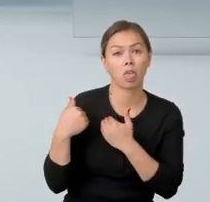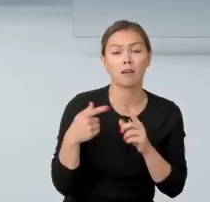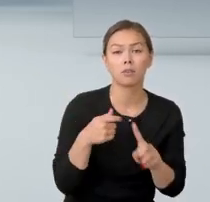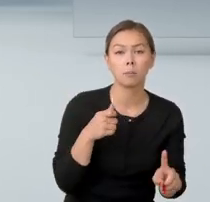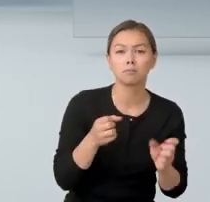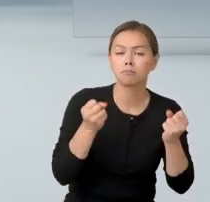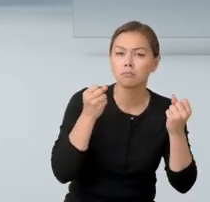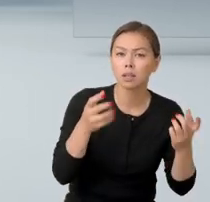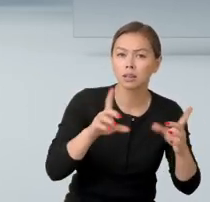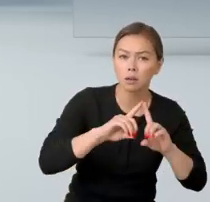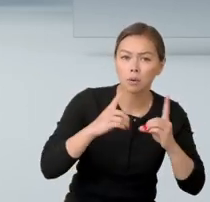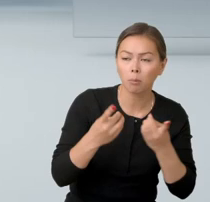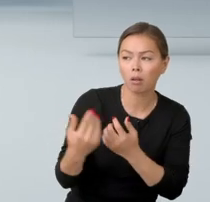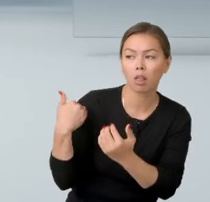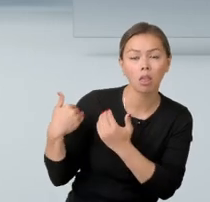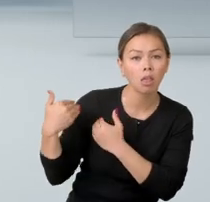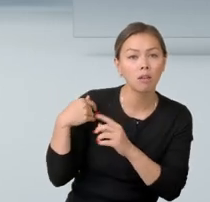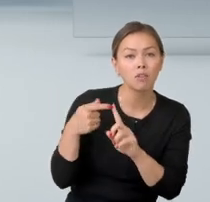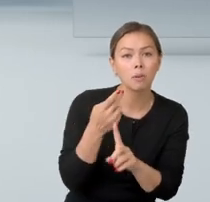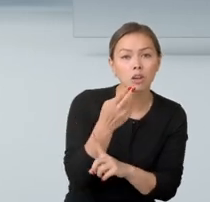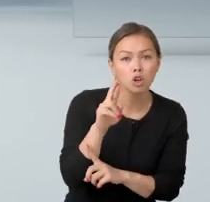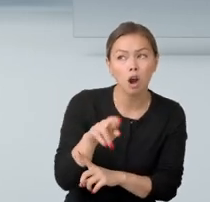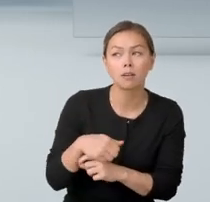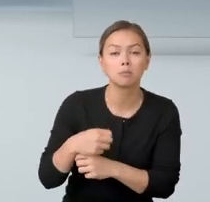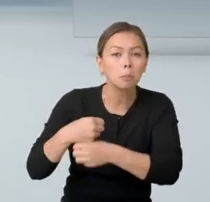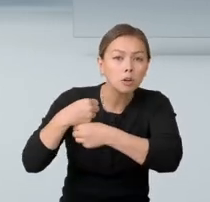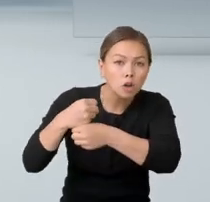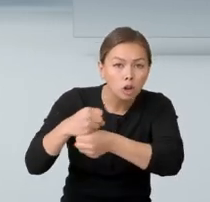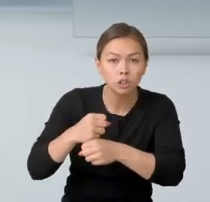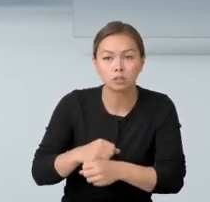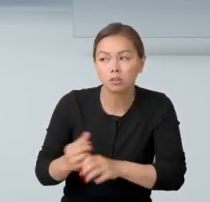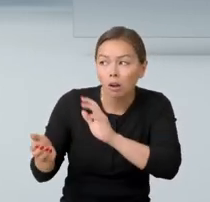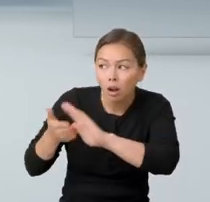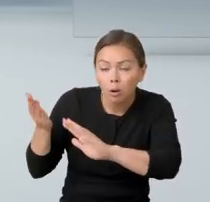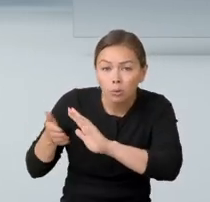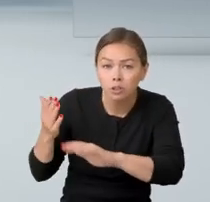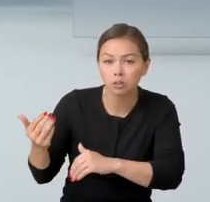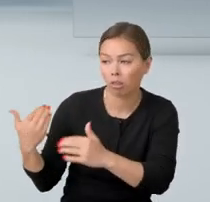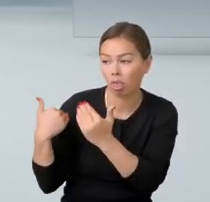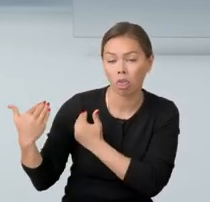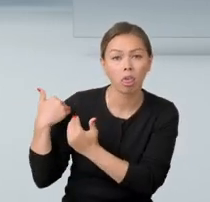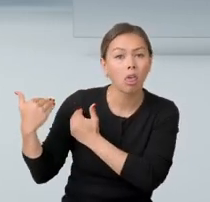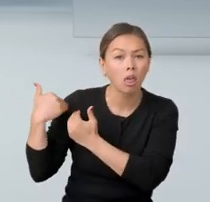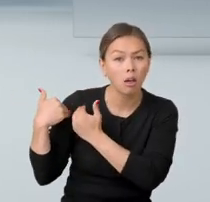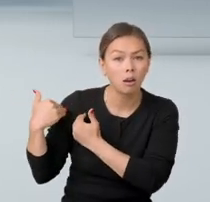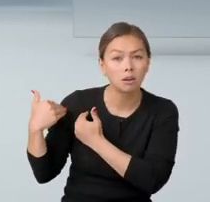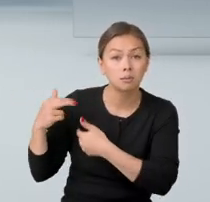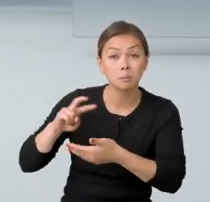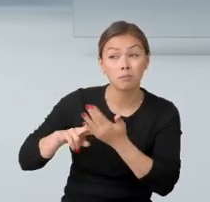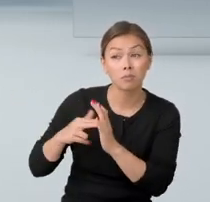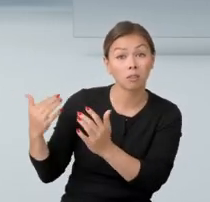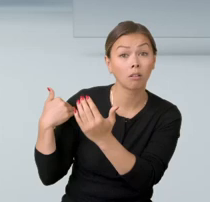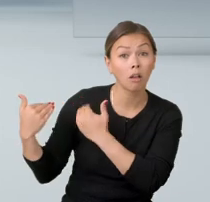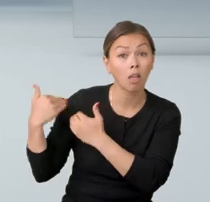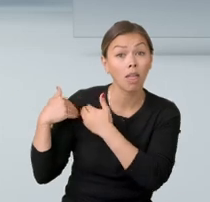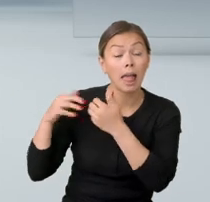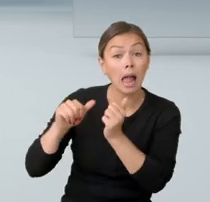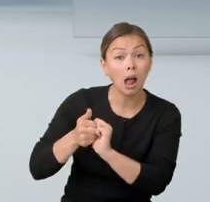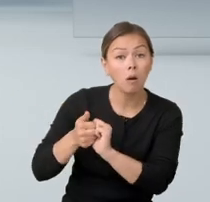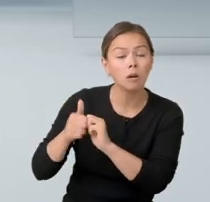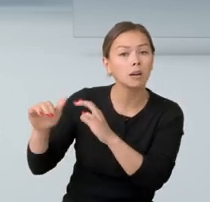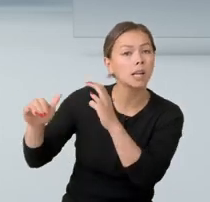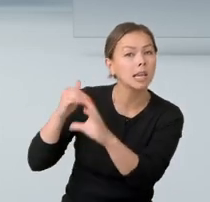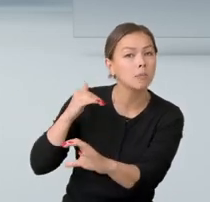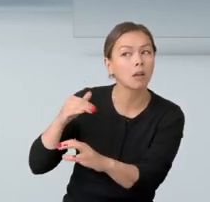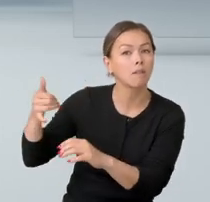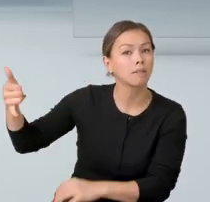different departments AGR production operations they are receiving those requests for an